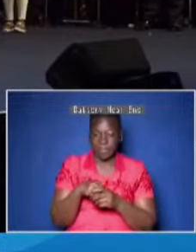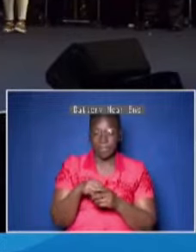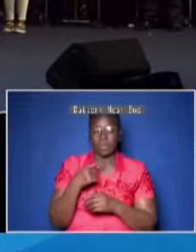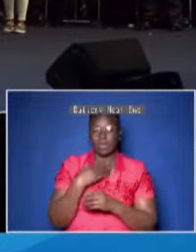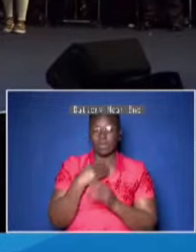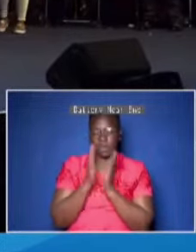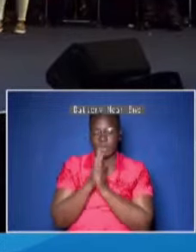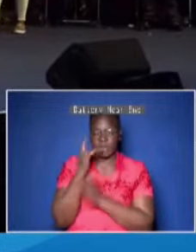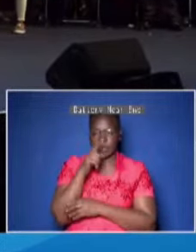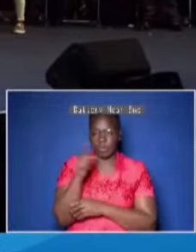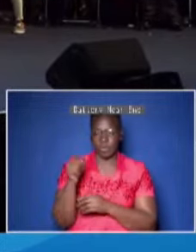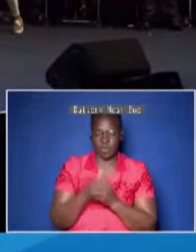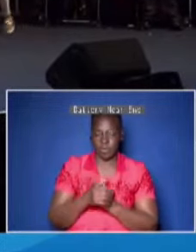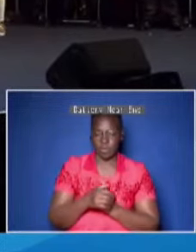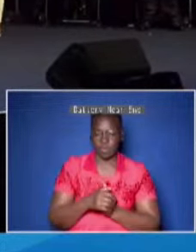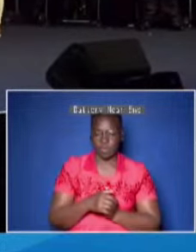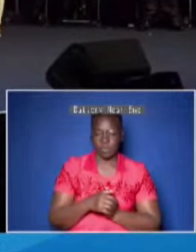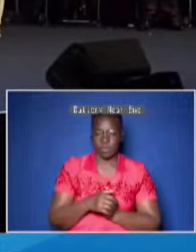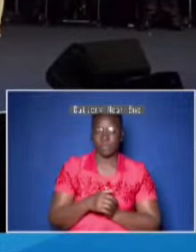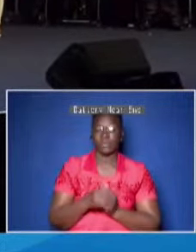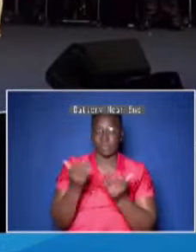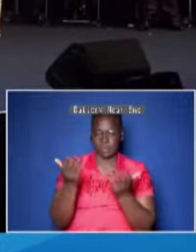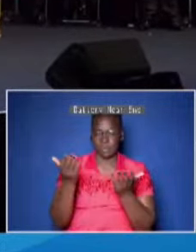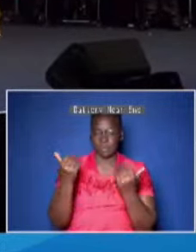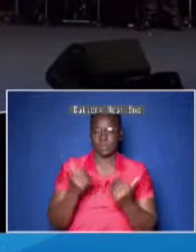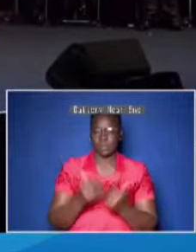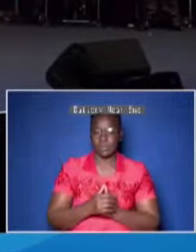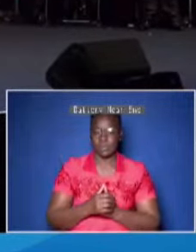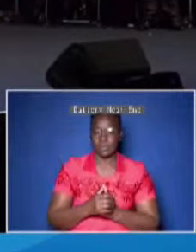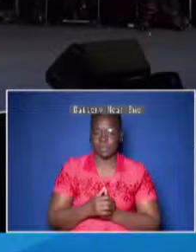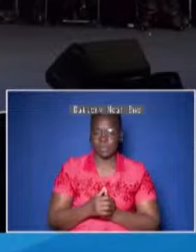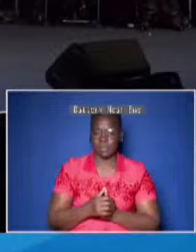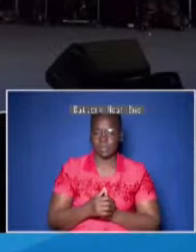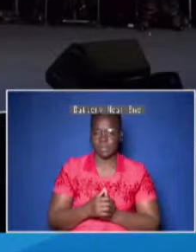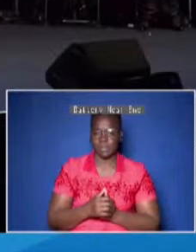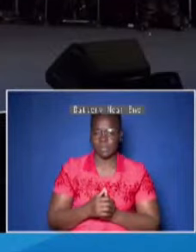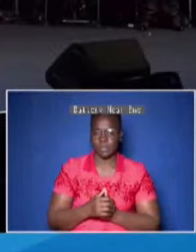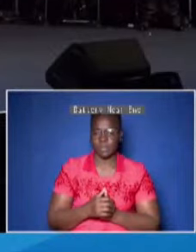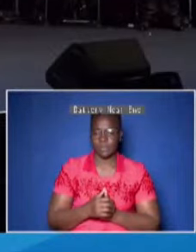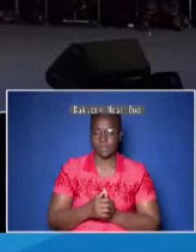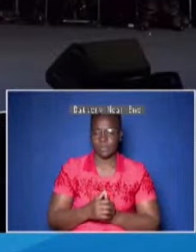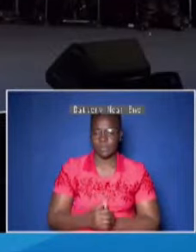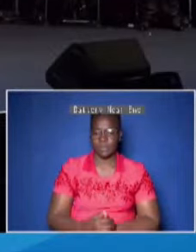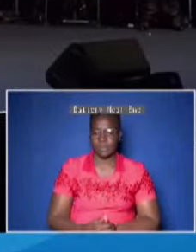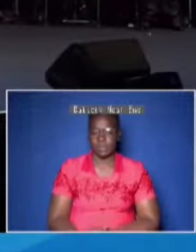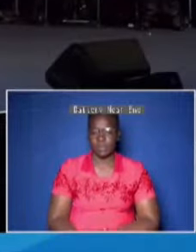pray for you please come